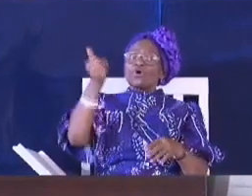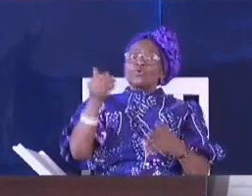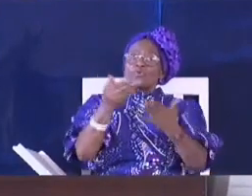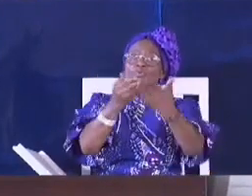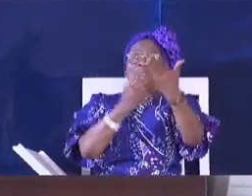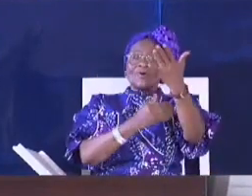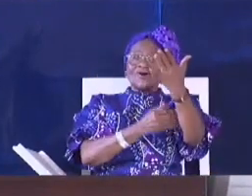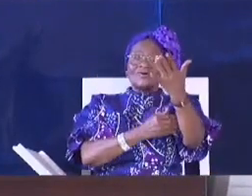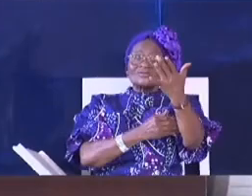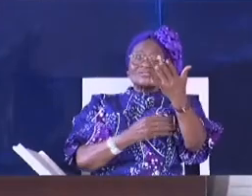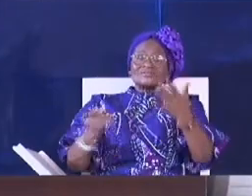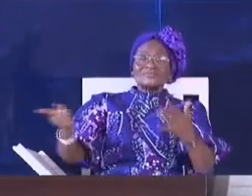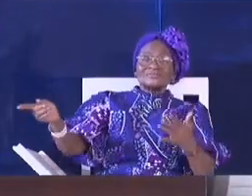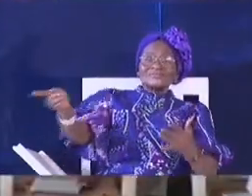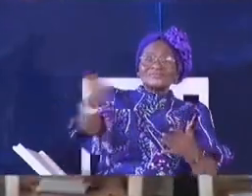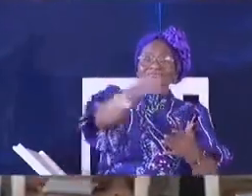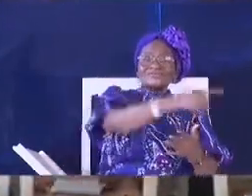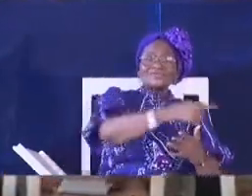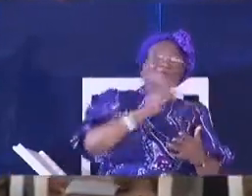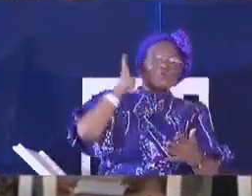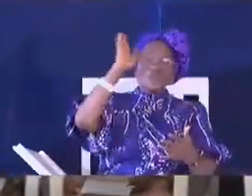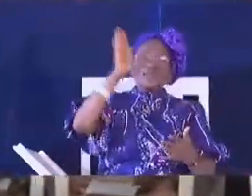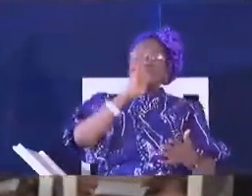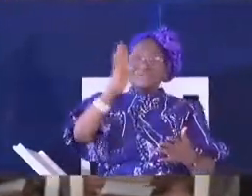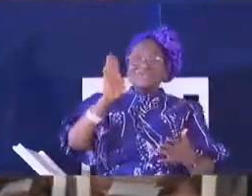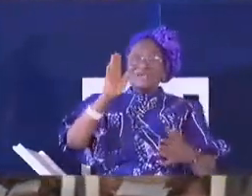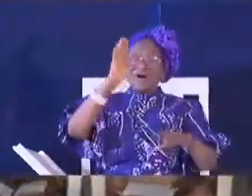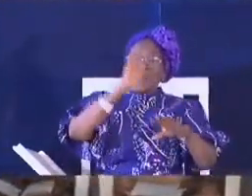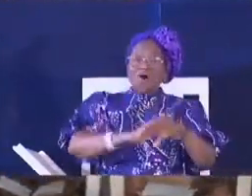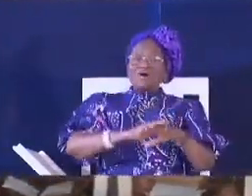you will be on a new level spiritually.